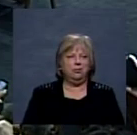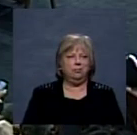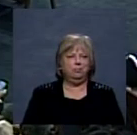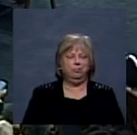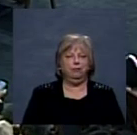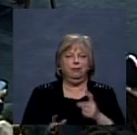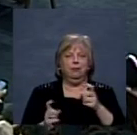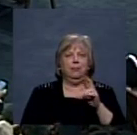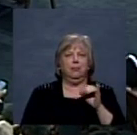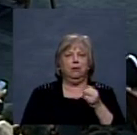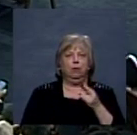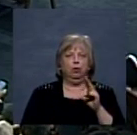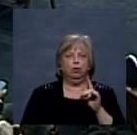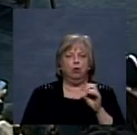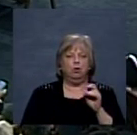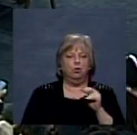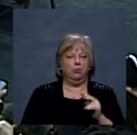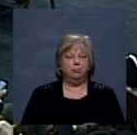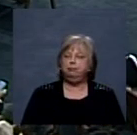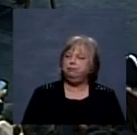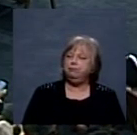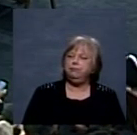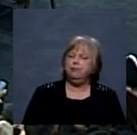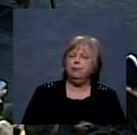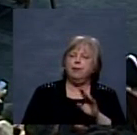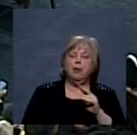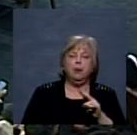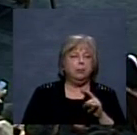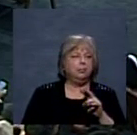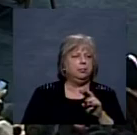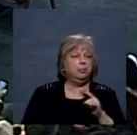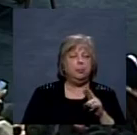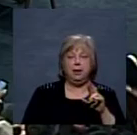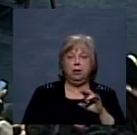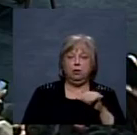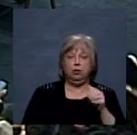Yes, thank you, Mayor. Mr. Jackson,